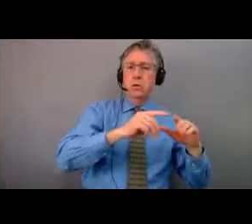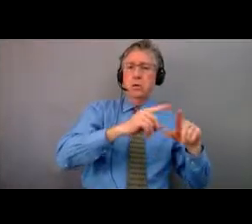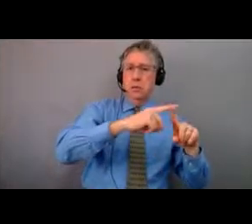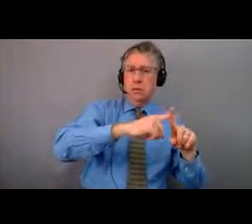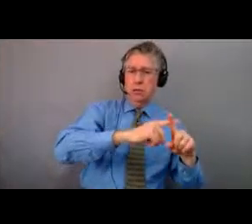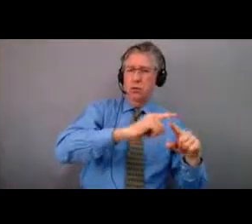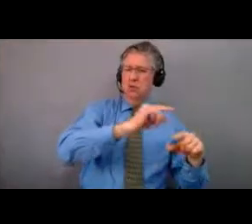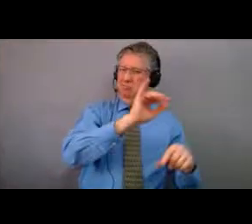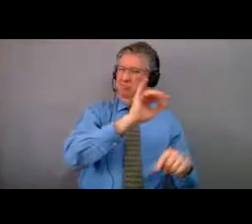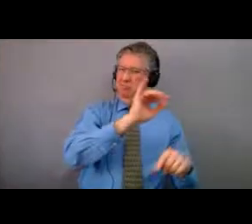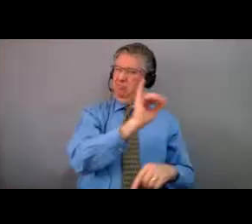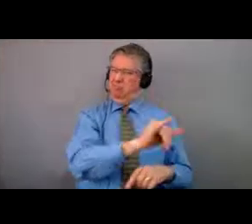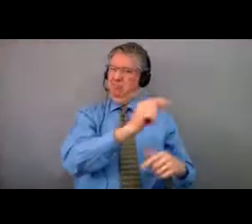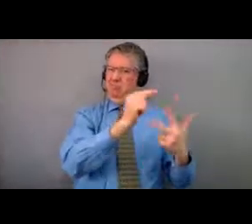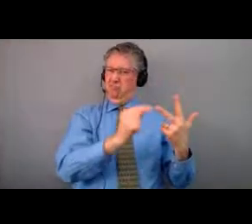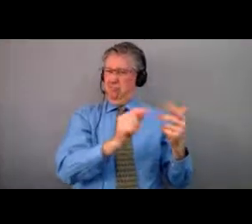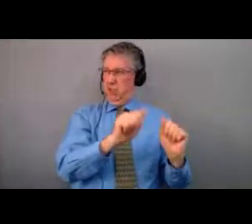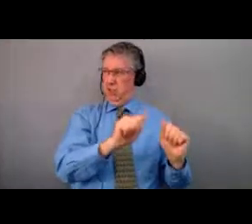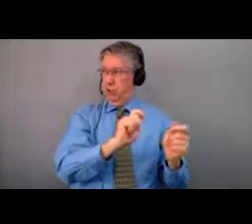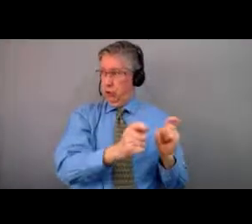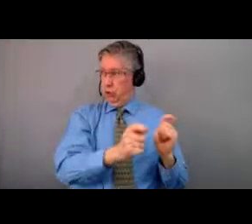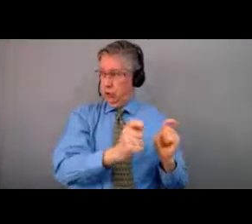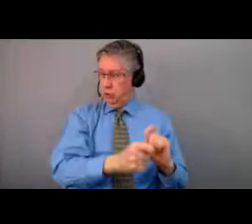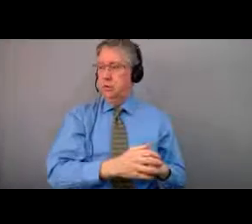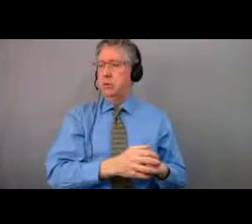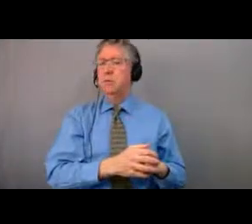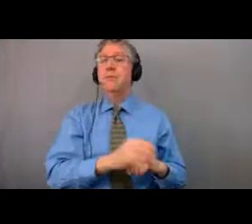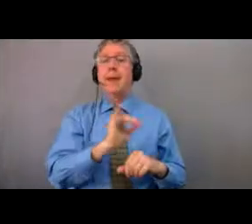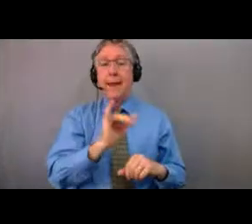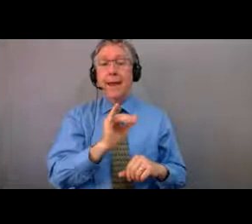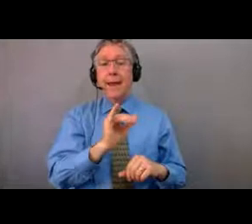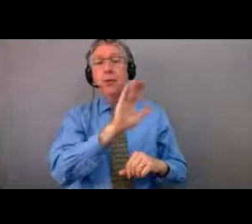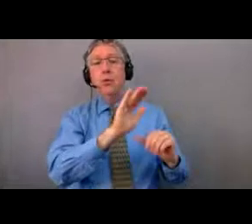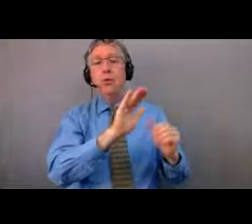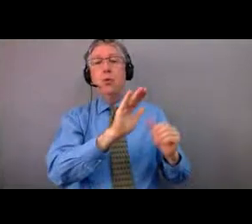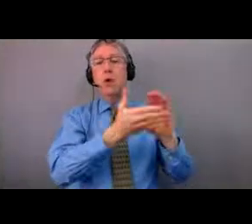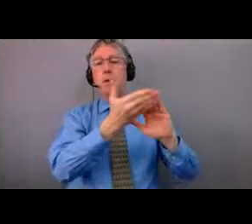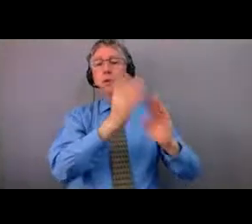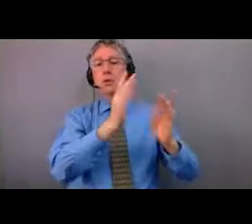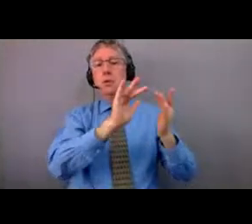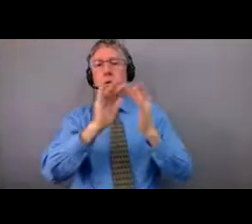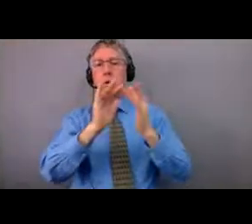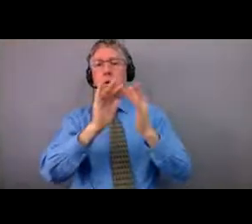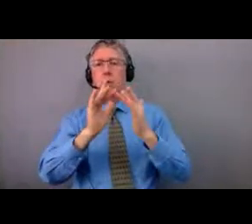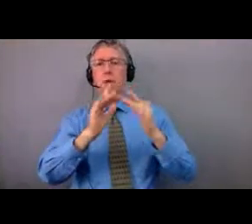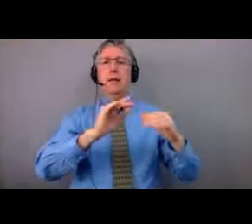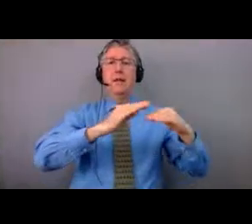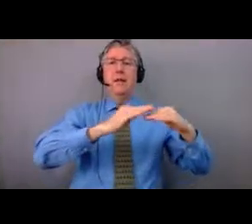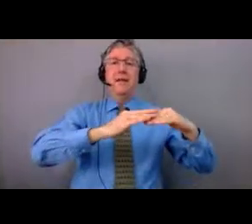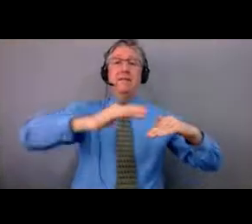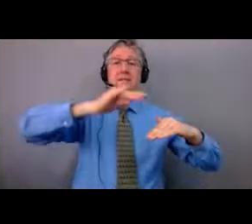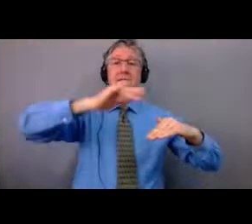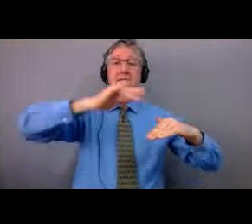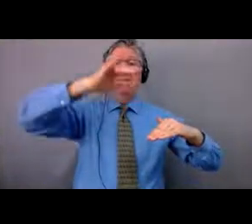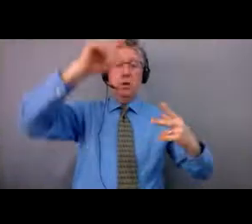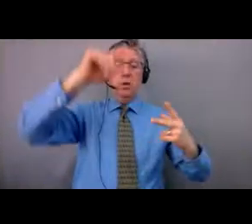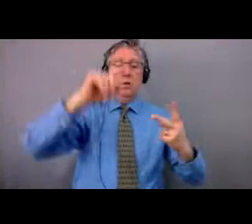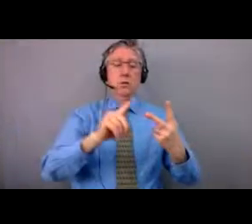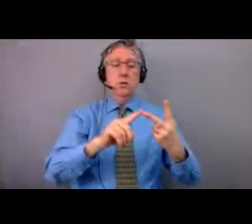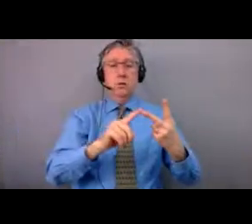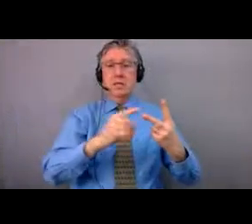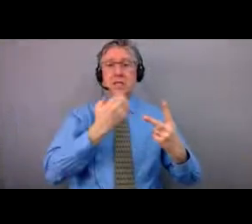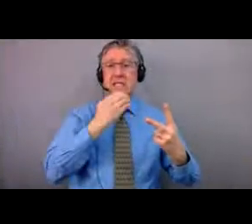also, there's a Great Lakes evaporation network, which measures evaporation and heat flux offshore